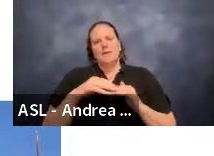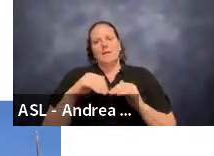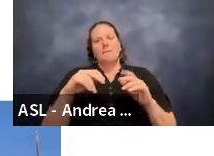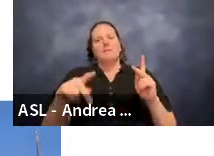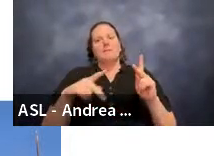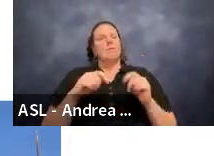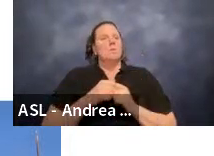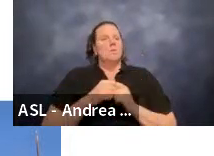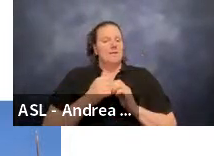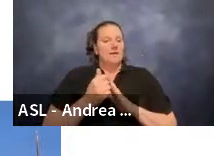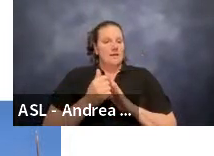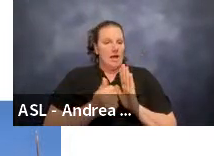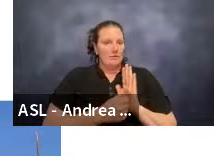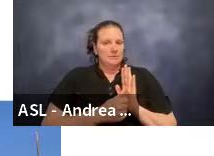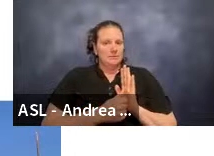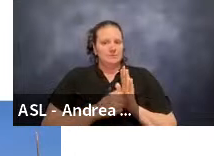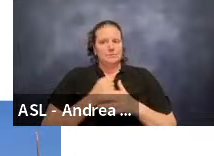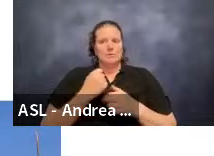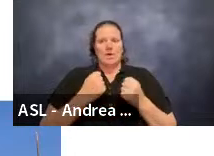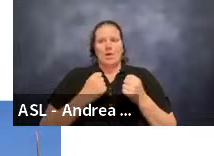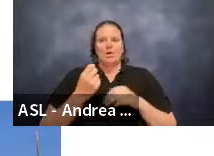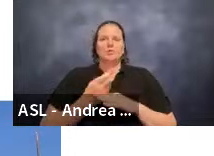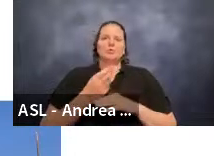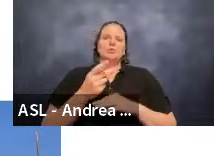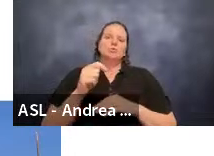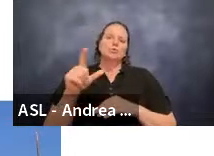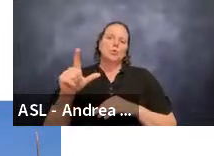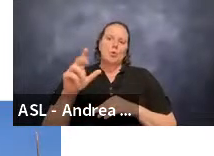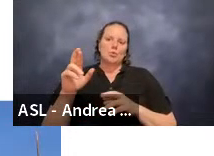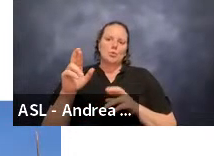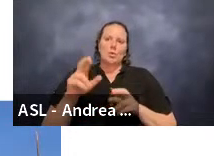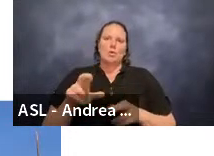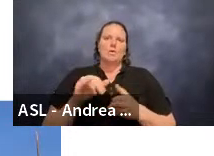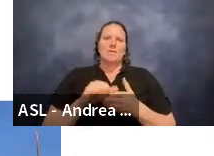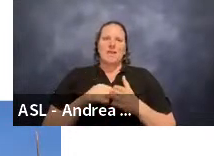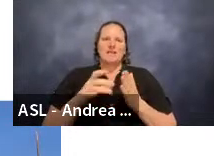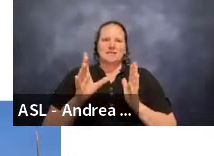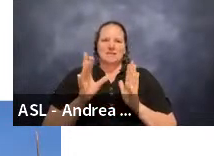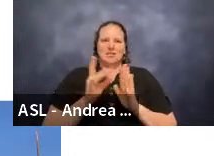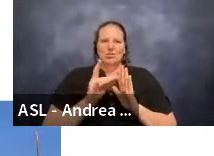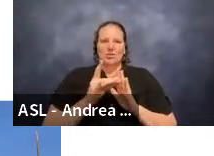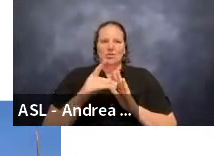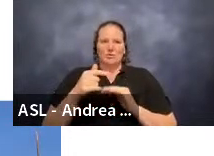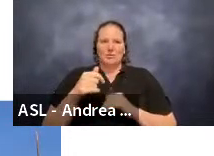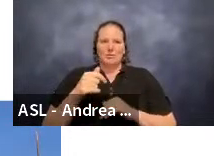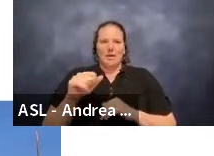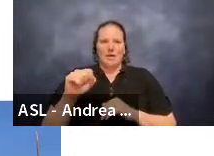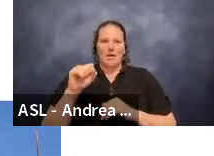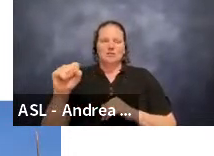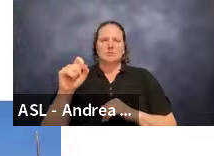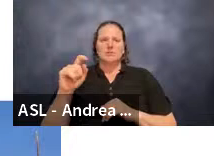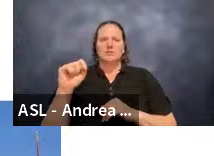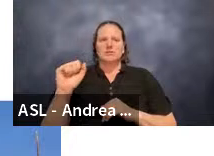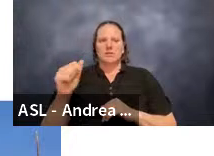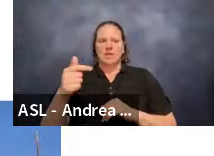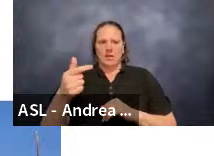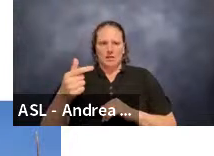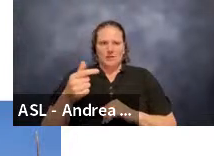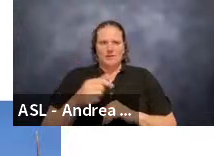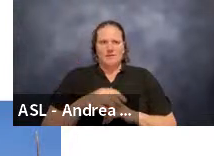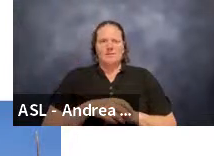account. When a vehicle uses a toll road, that sticker there is one of our sticker passes. That's a tag or transponder.